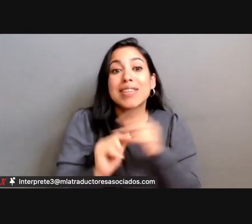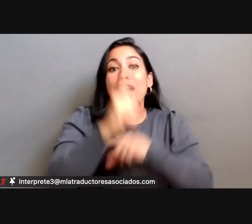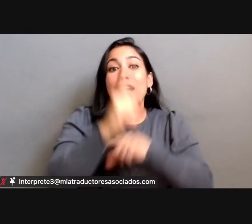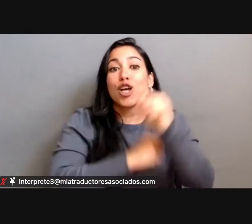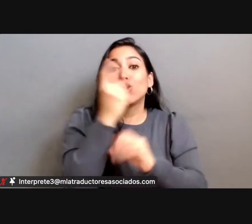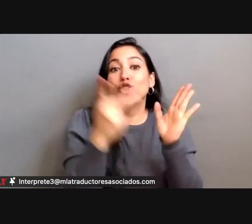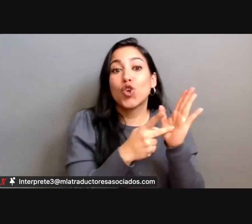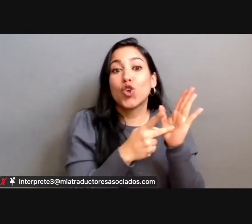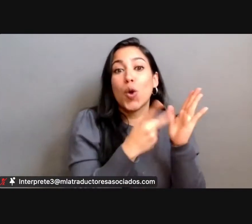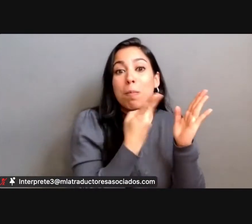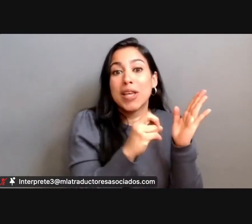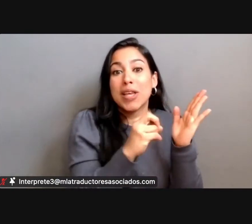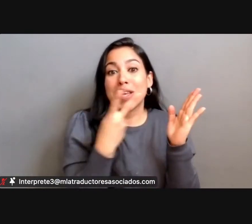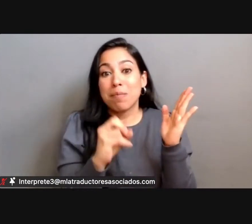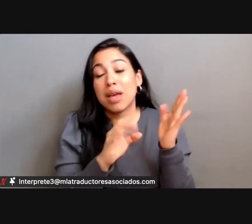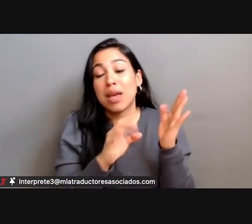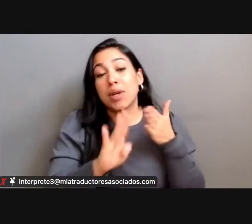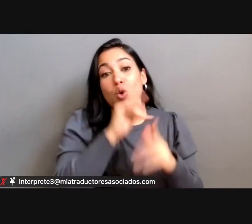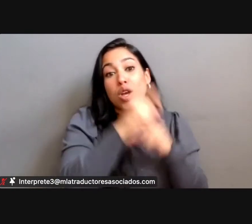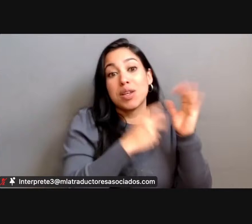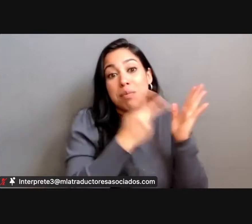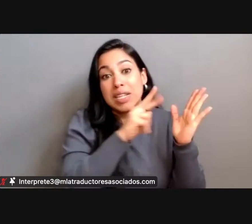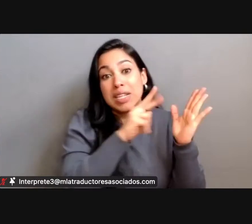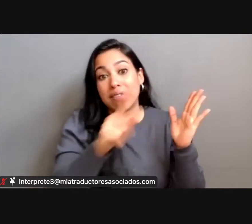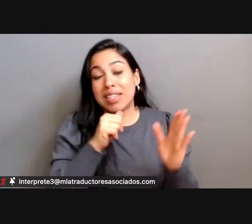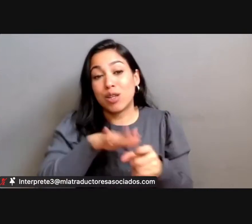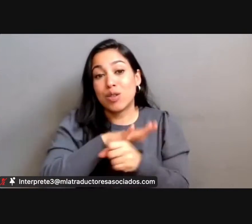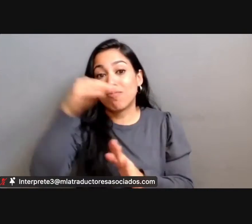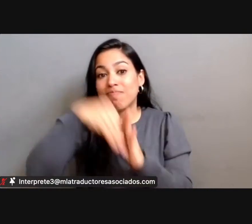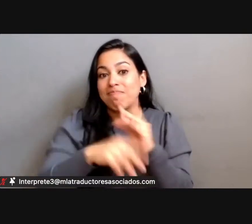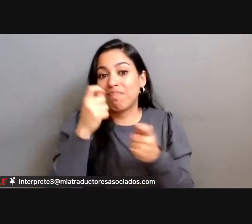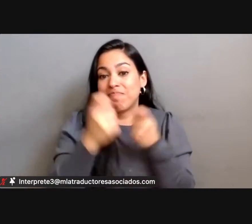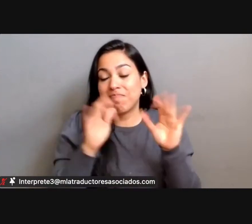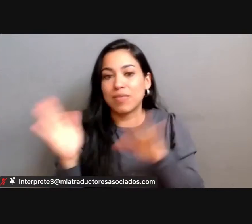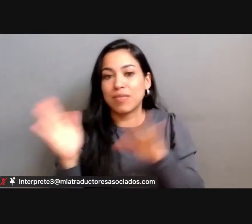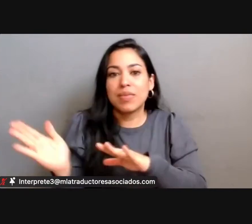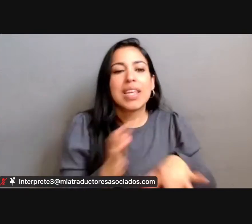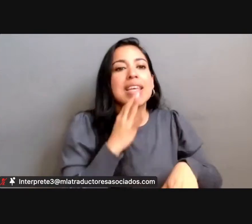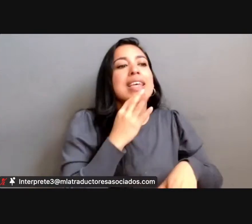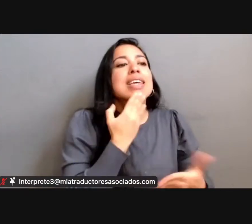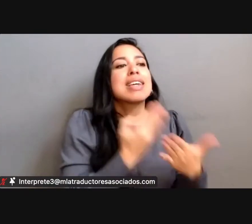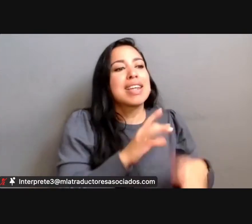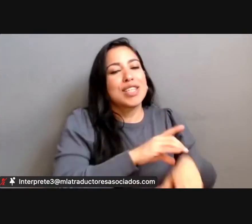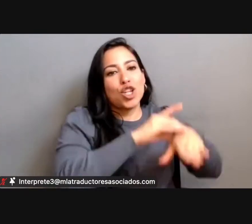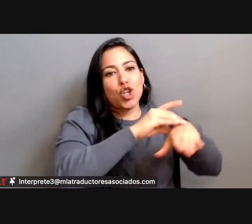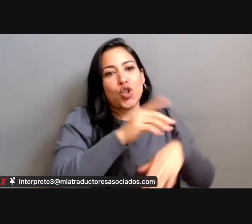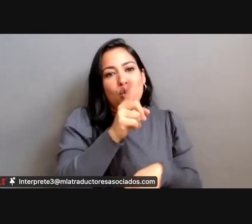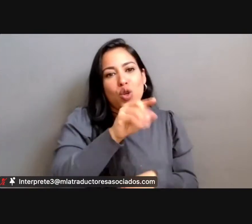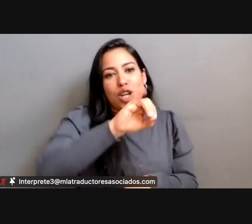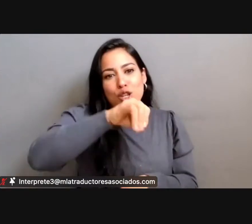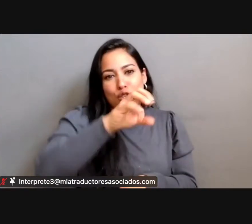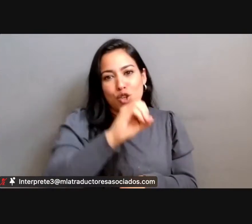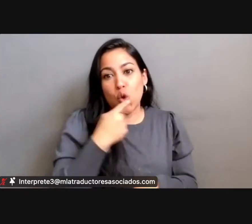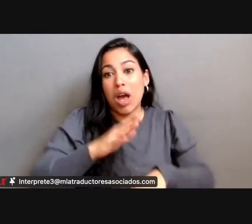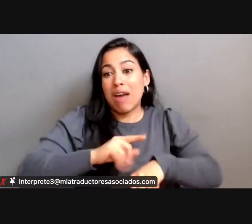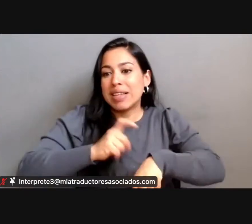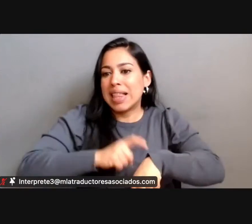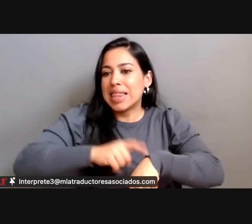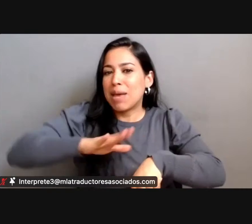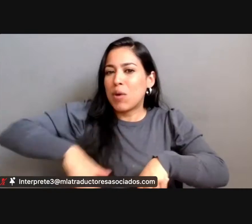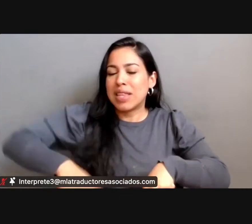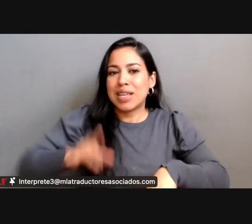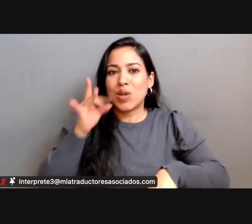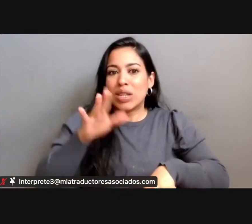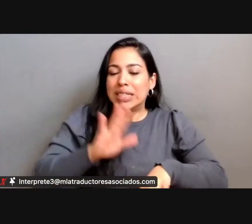drawn in 2022. Thank you very much. Thank you, Dr. Soho. We have an important delay